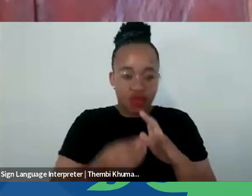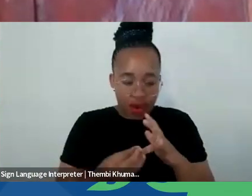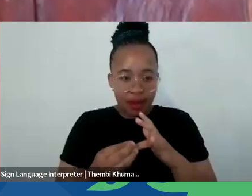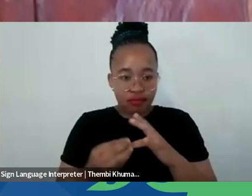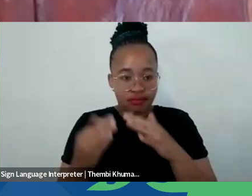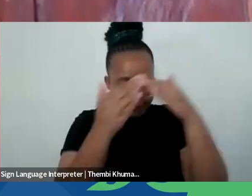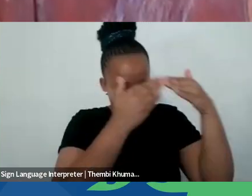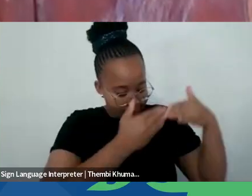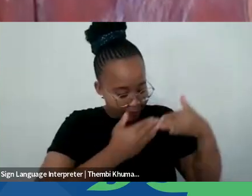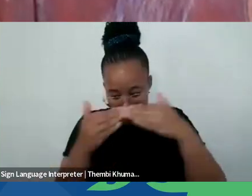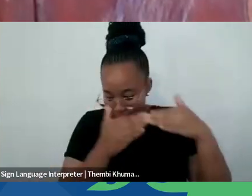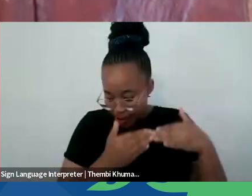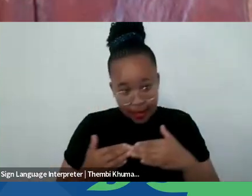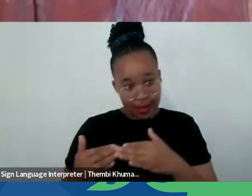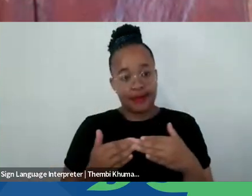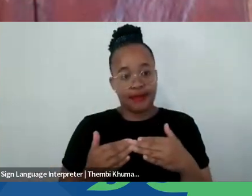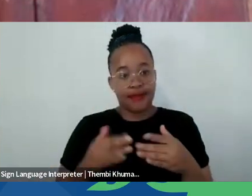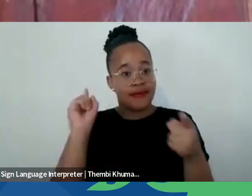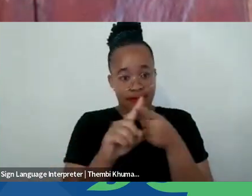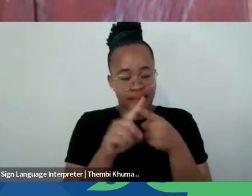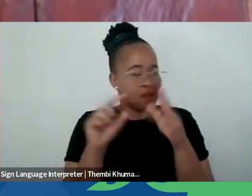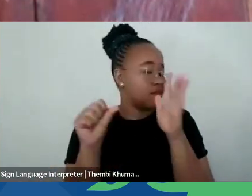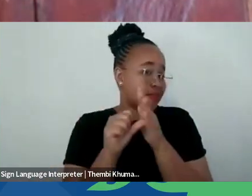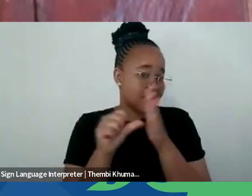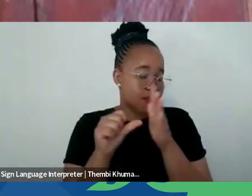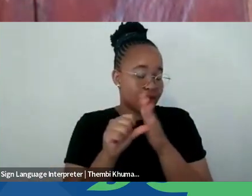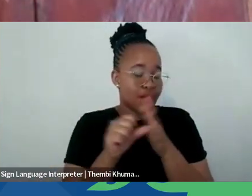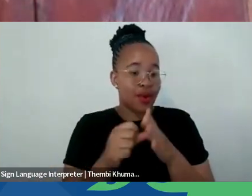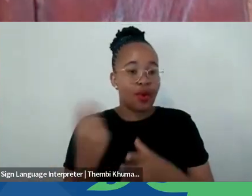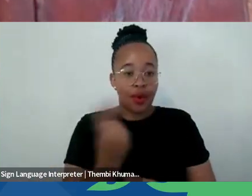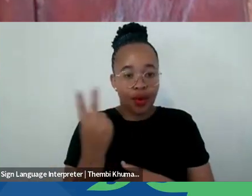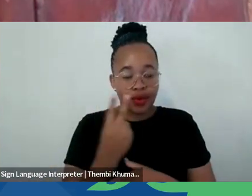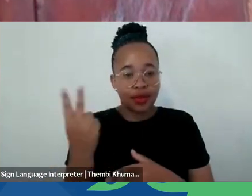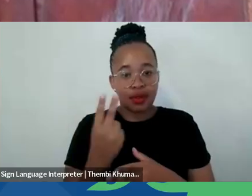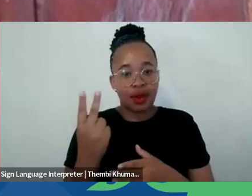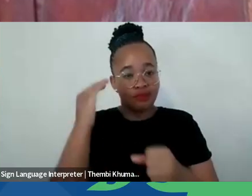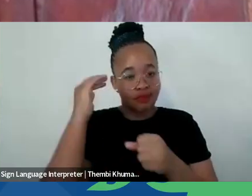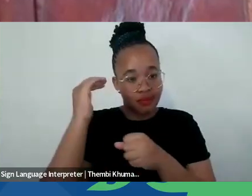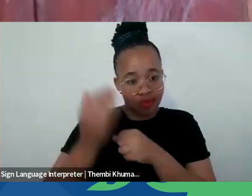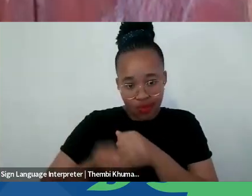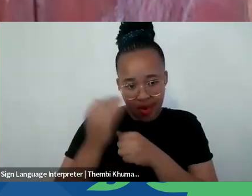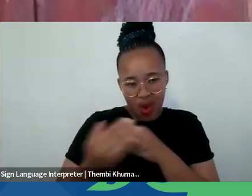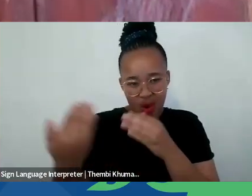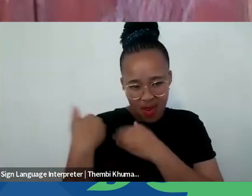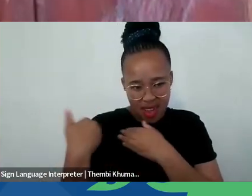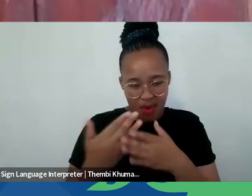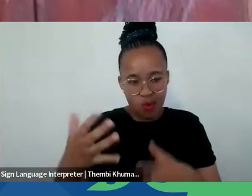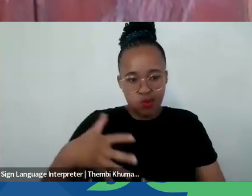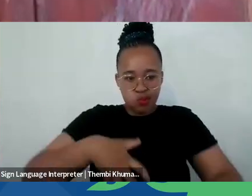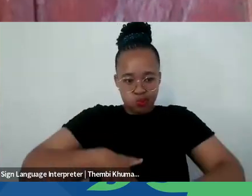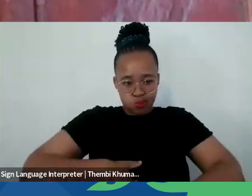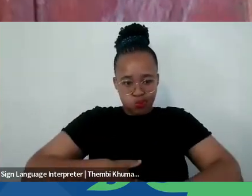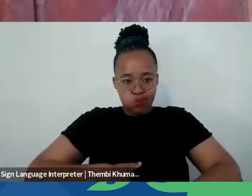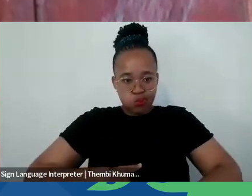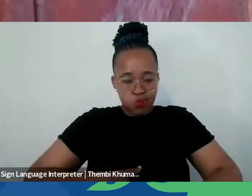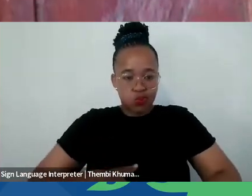and your unborn baby first. And then, because we also teach them about the babies who are born with withdrawal symptoms.